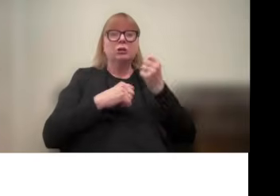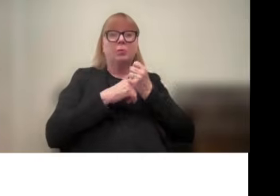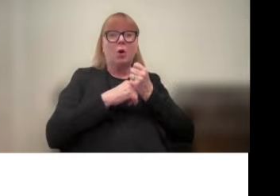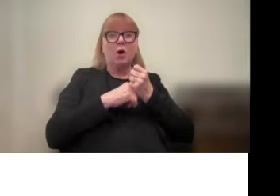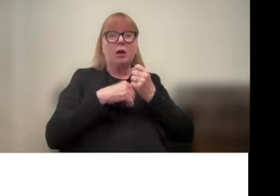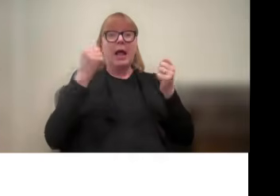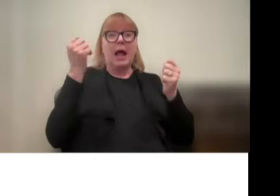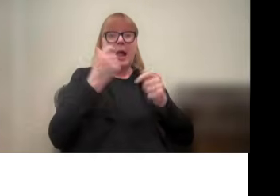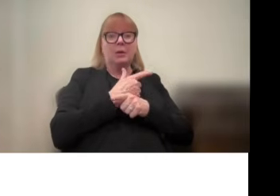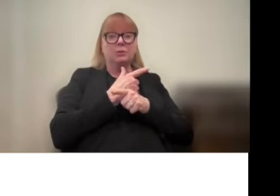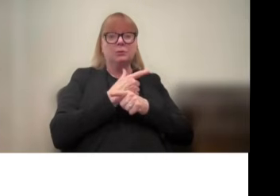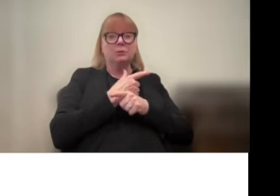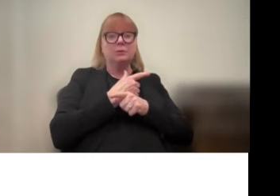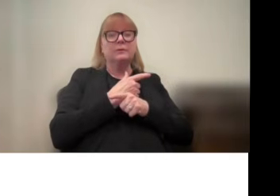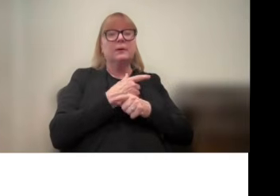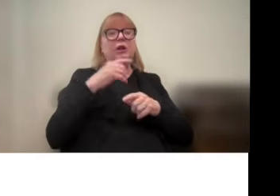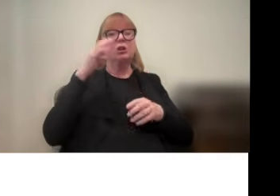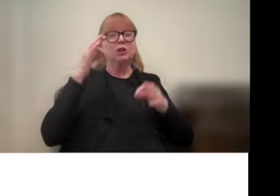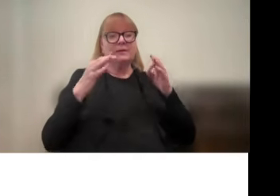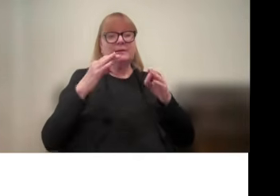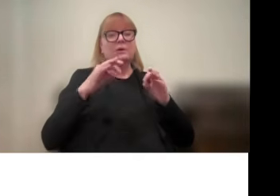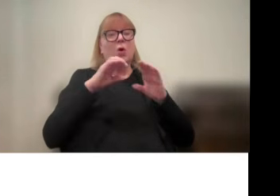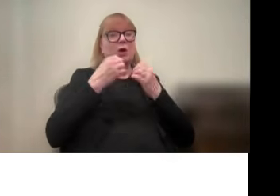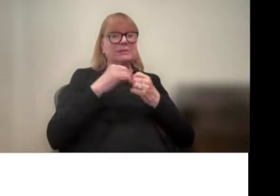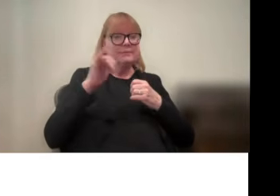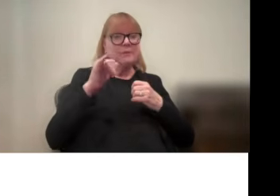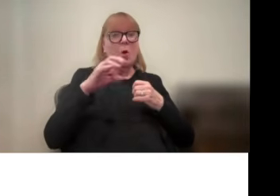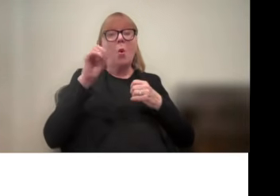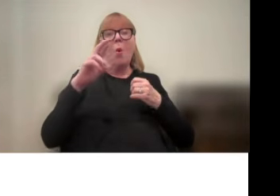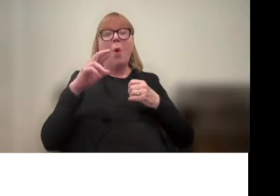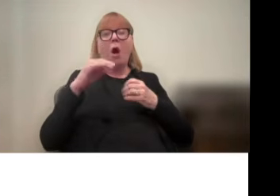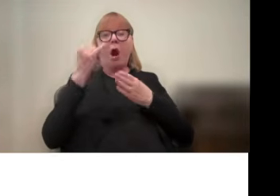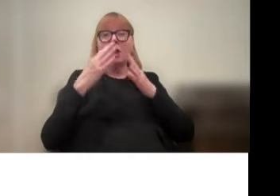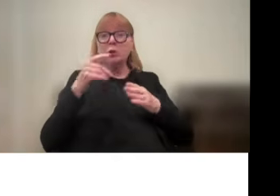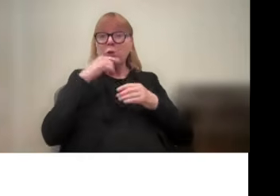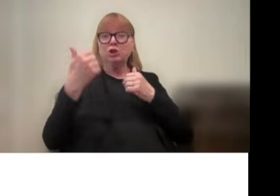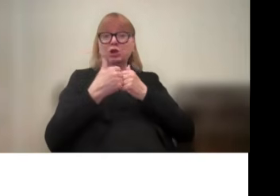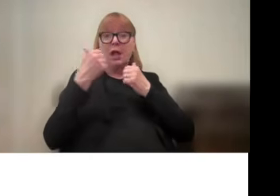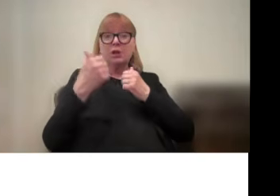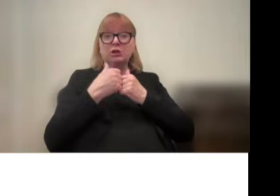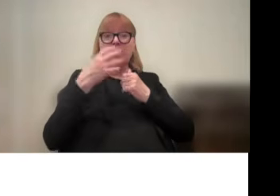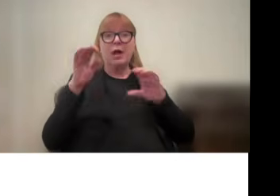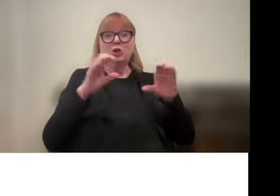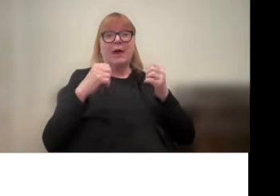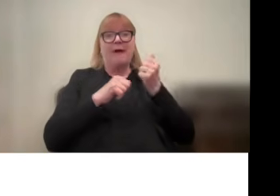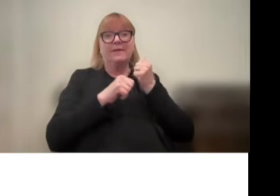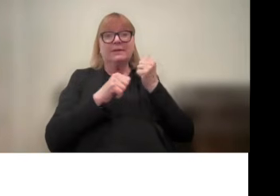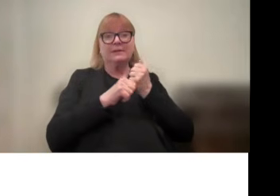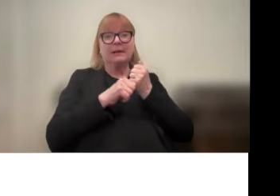support organizations like Algorithmic Justice League or artists that are challenging and doing